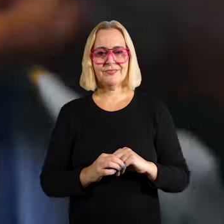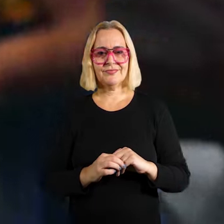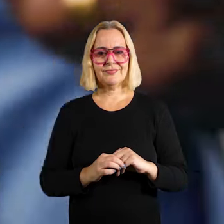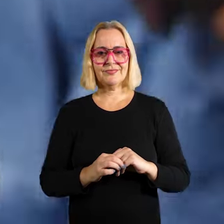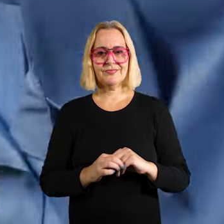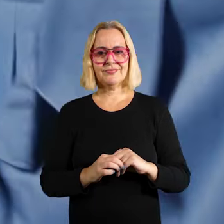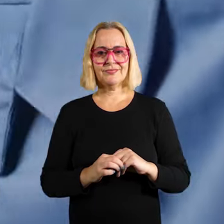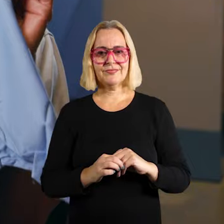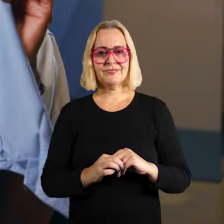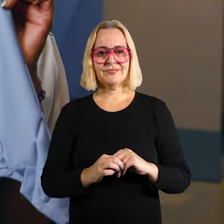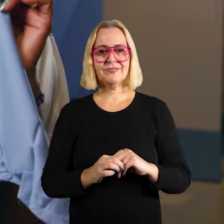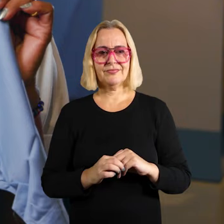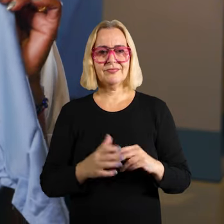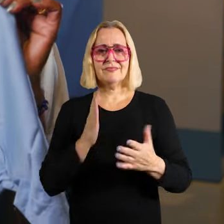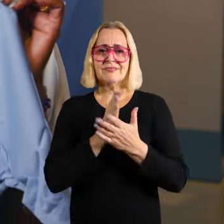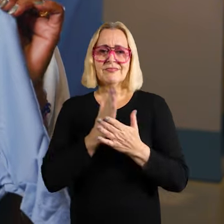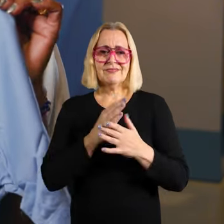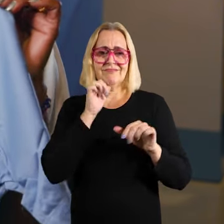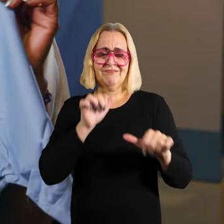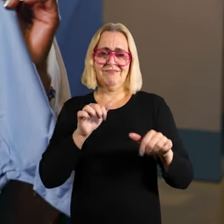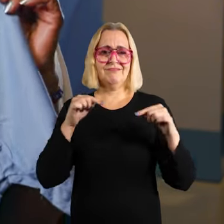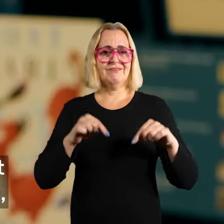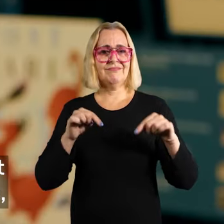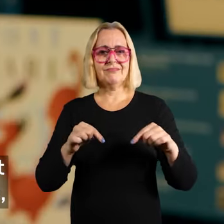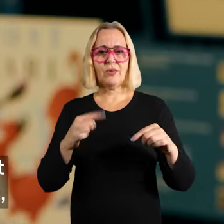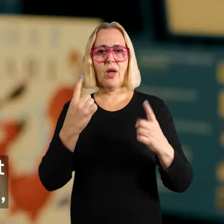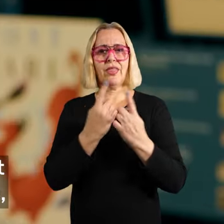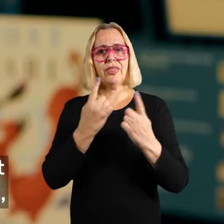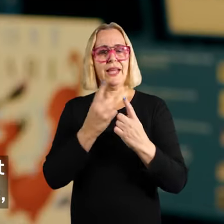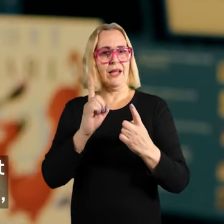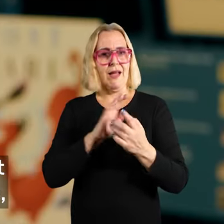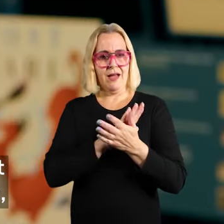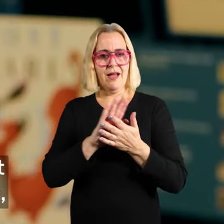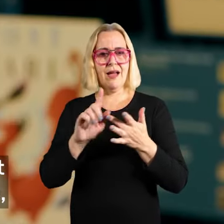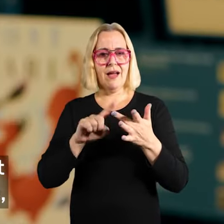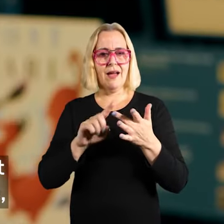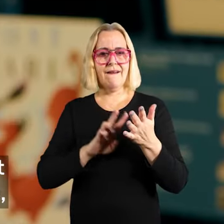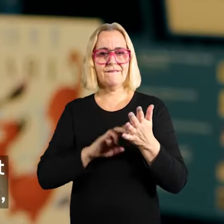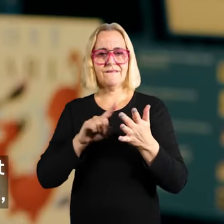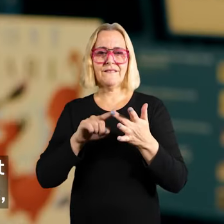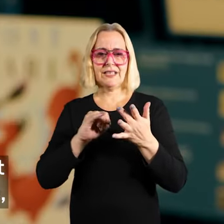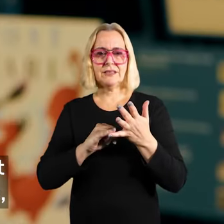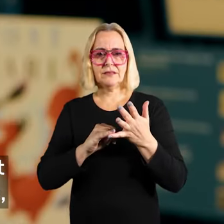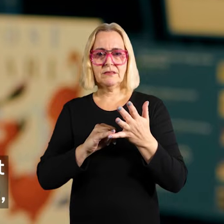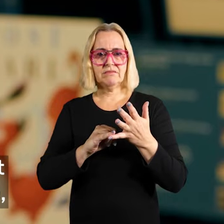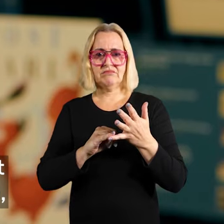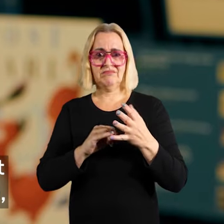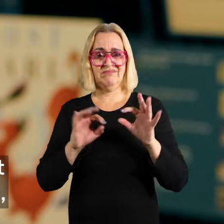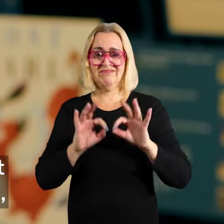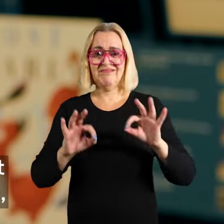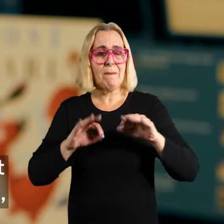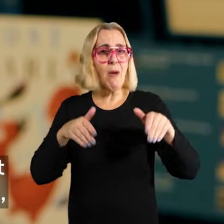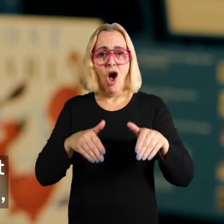good space as well. Really, I love to wear this one. There's one thing about our high-vis, they don't have a pockets,